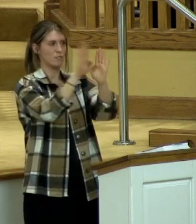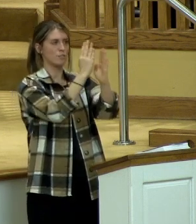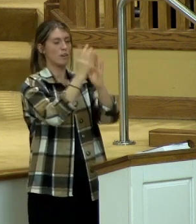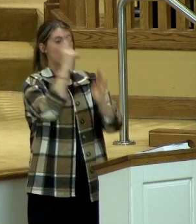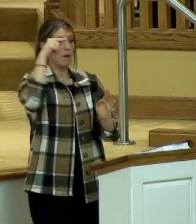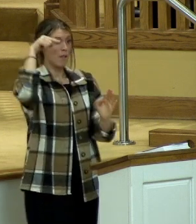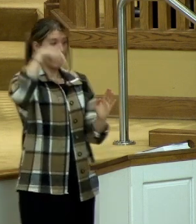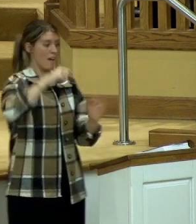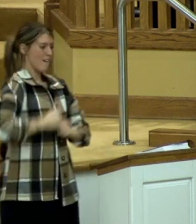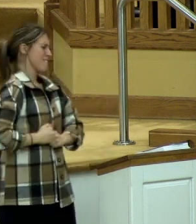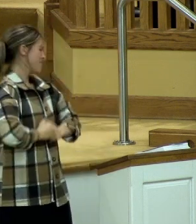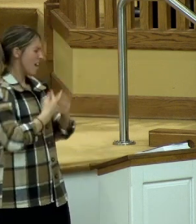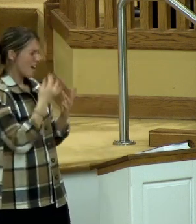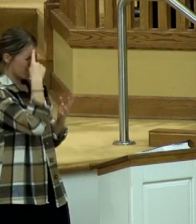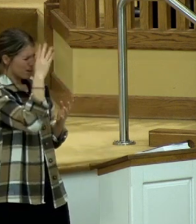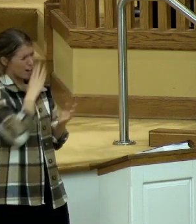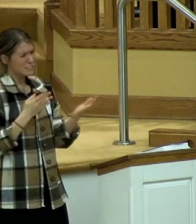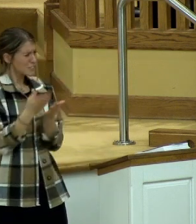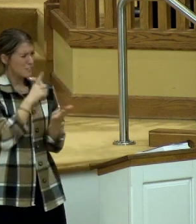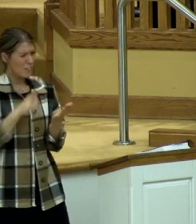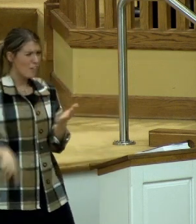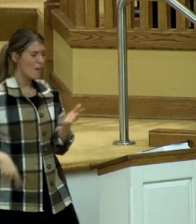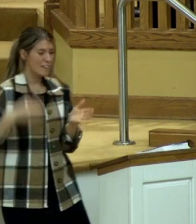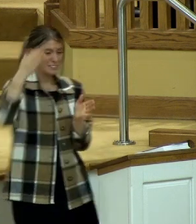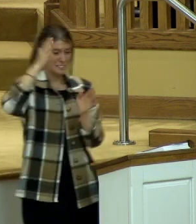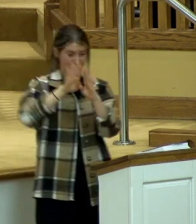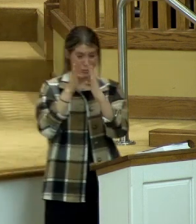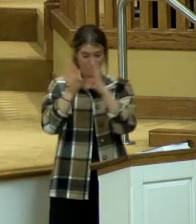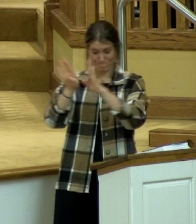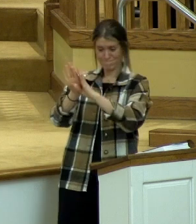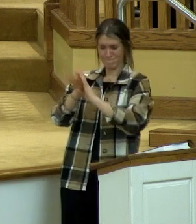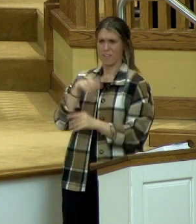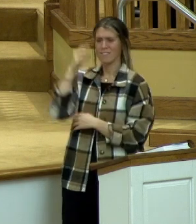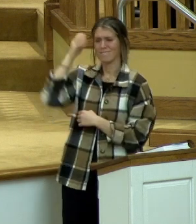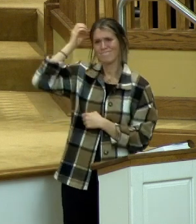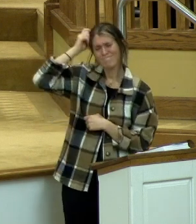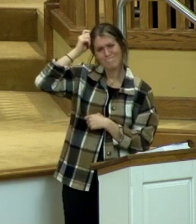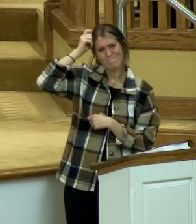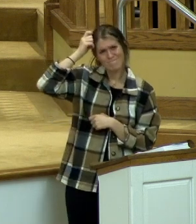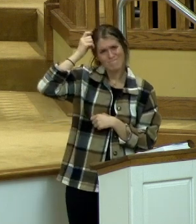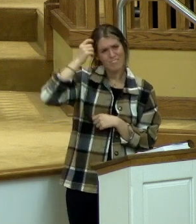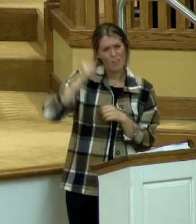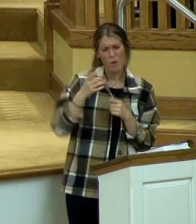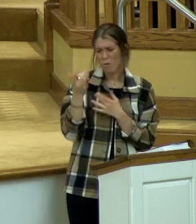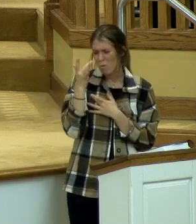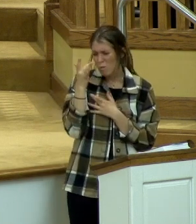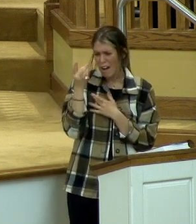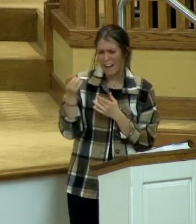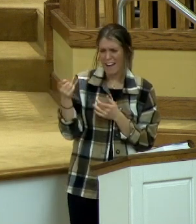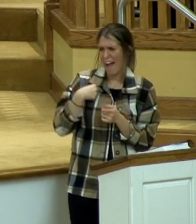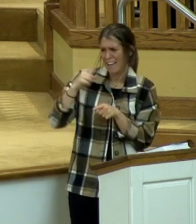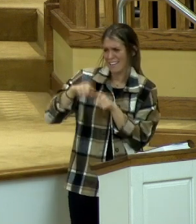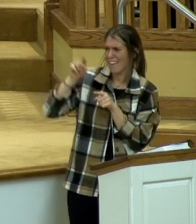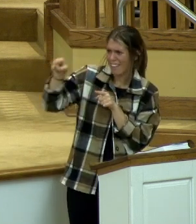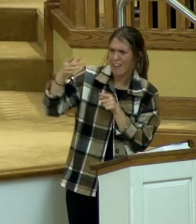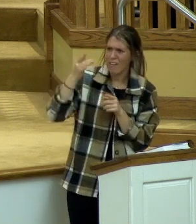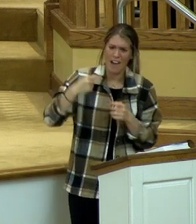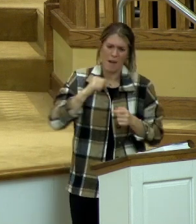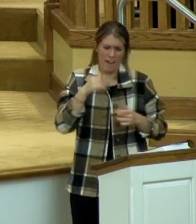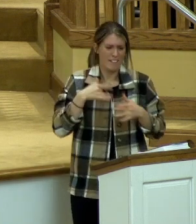one side are on fire for God, serving the Lord, and the other side are sitting here scratching their head all the time, wondering, why isn't that me, all right?